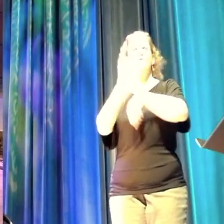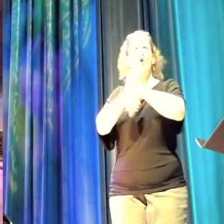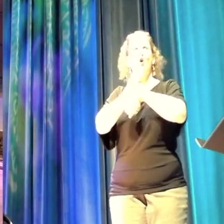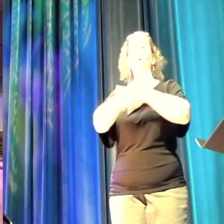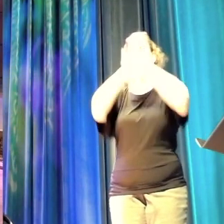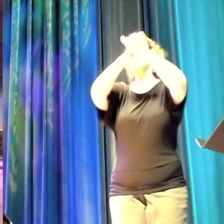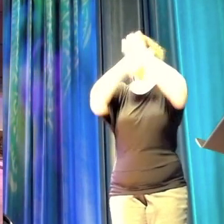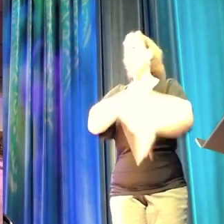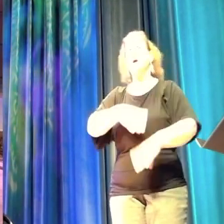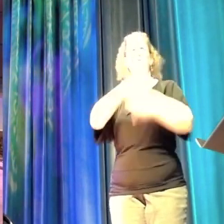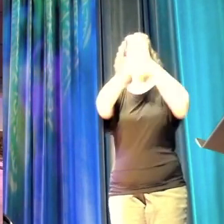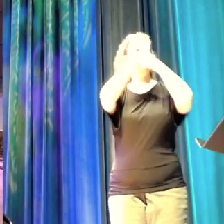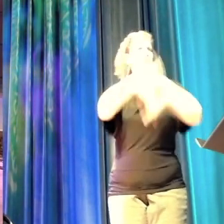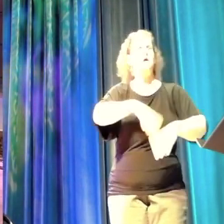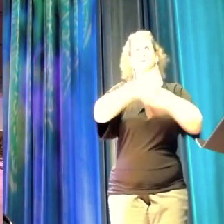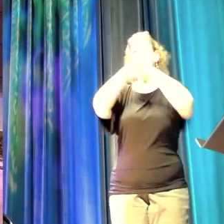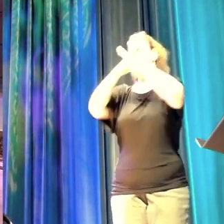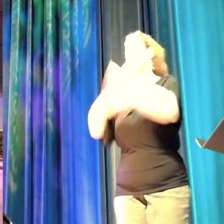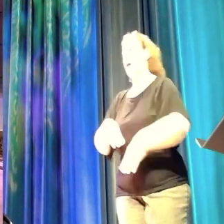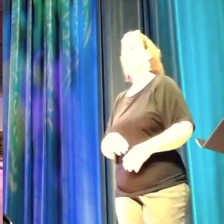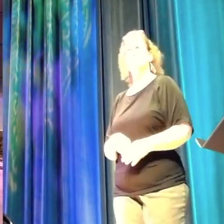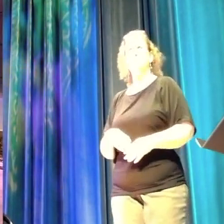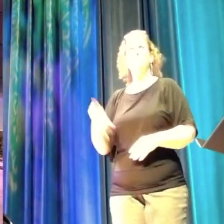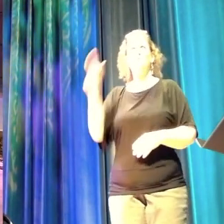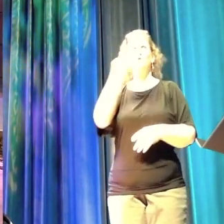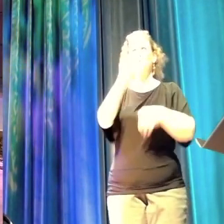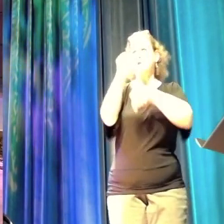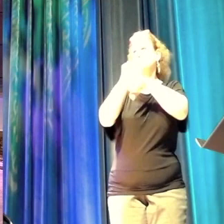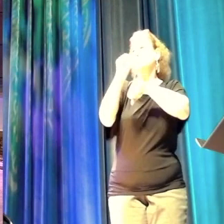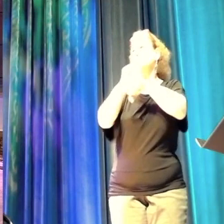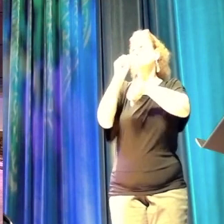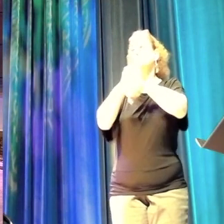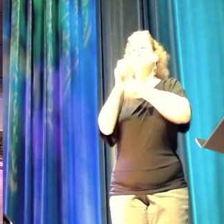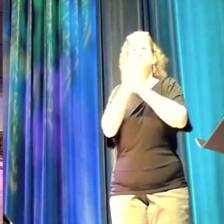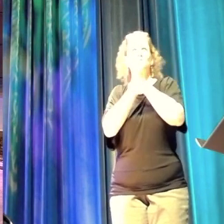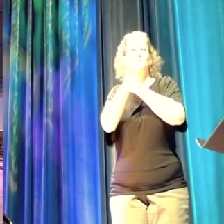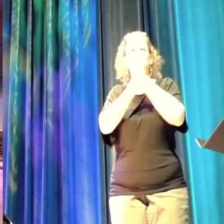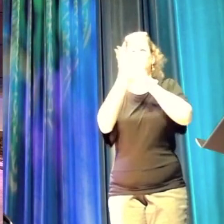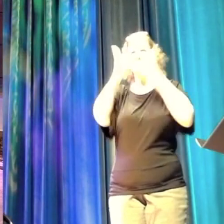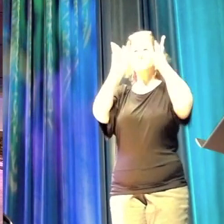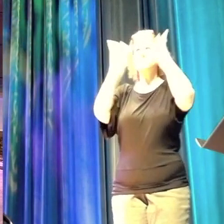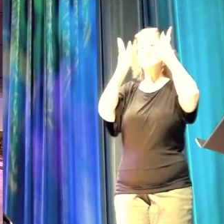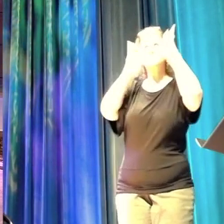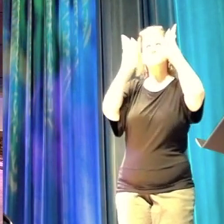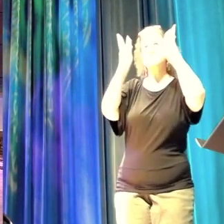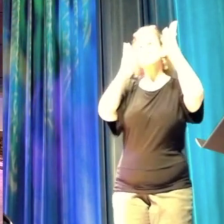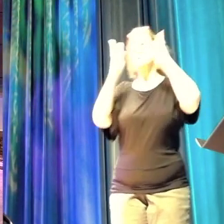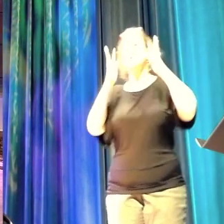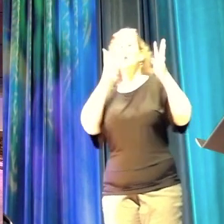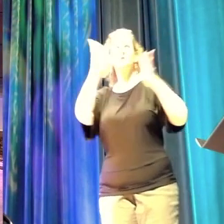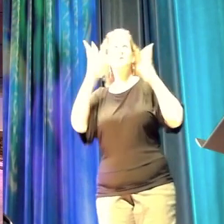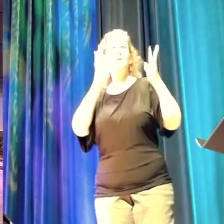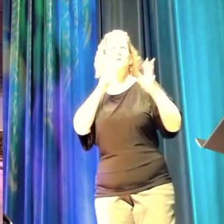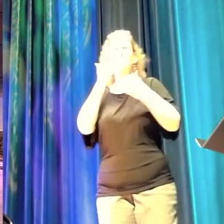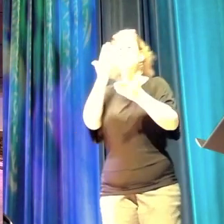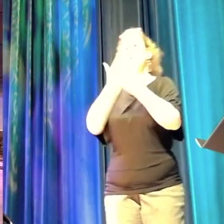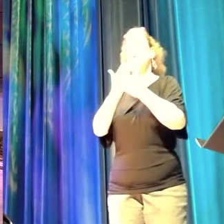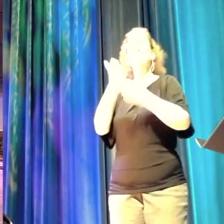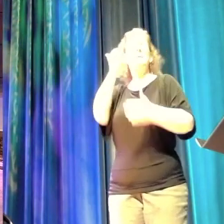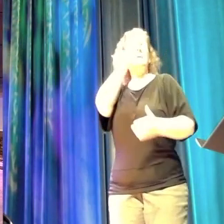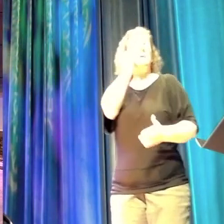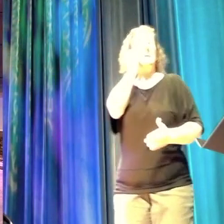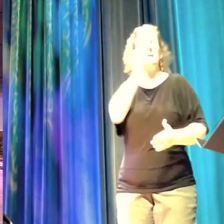day. You are groundbreakers and modern day innovators, proving every day that